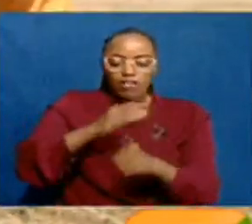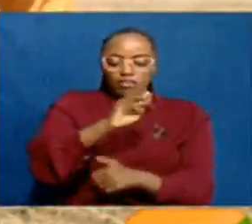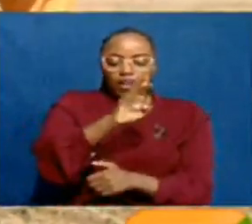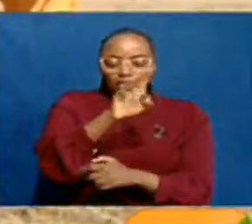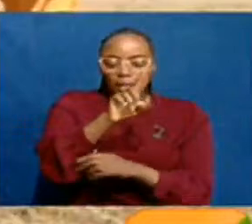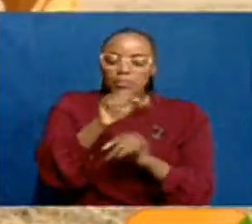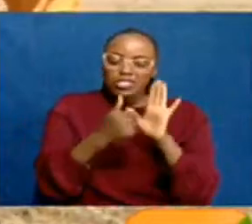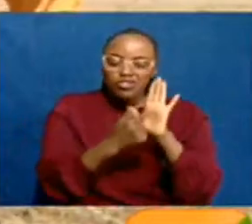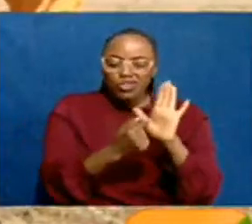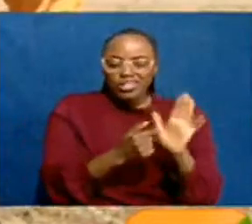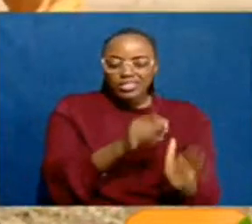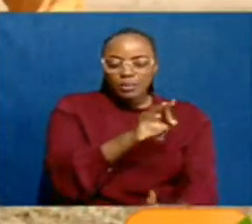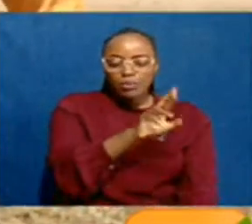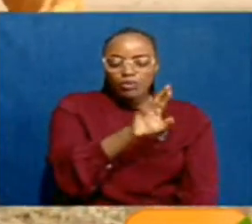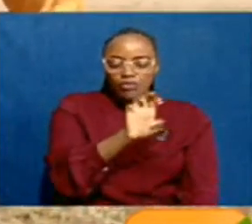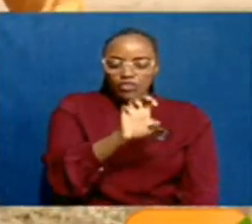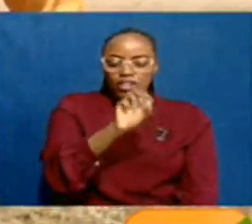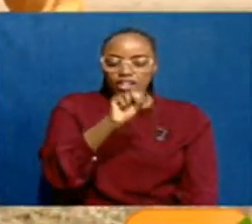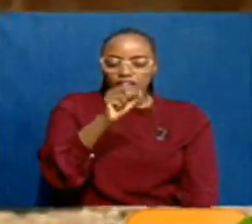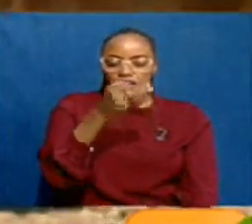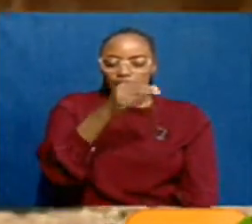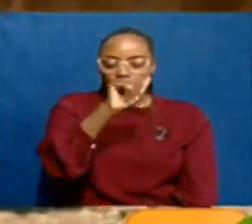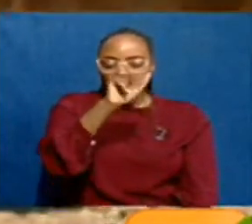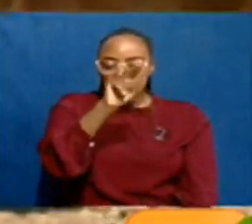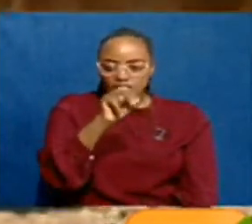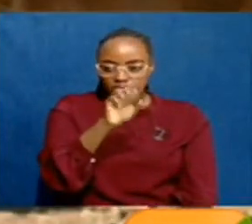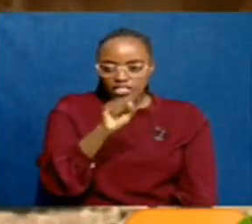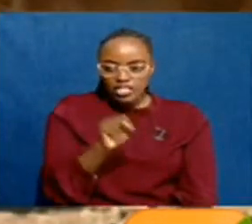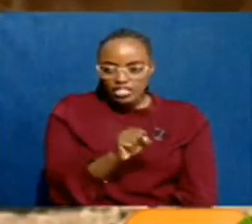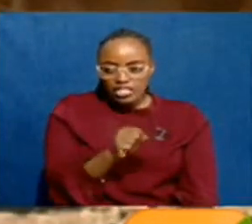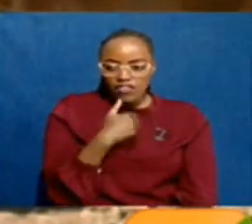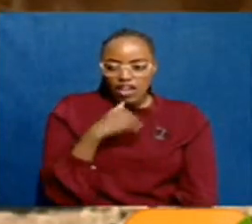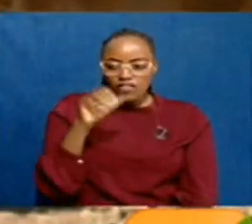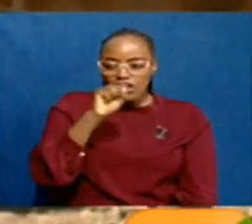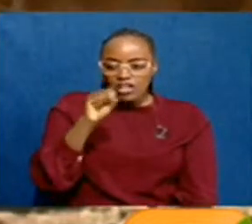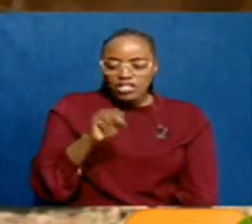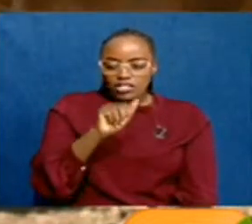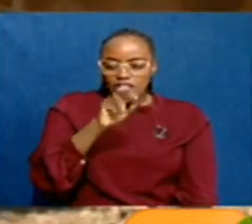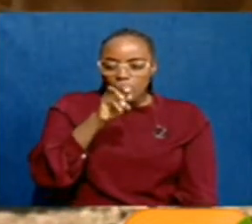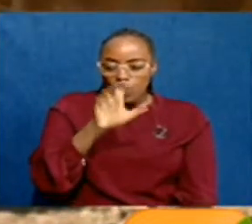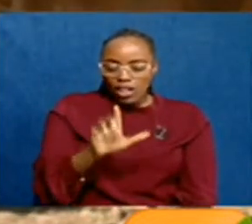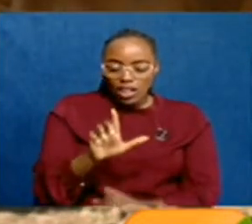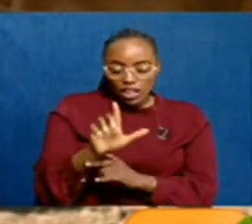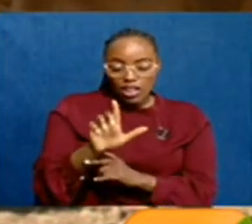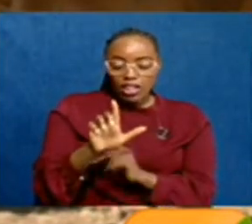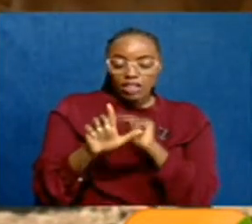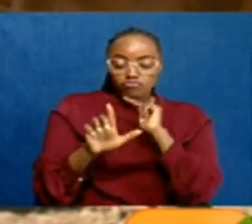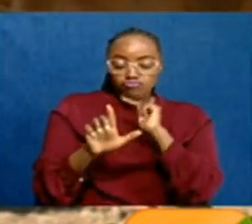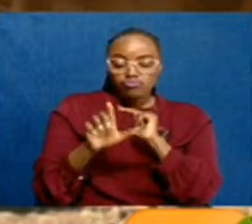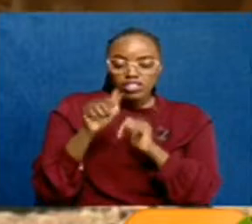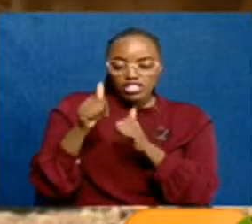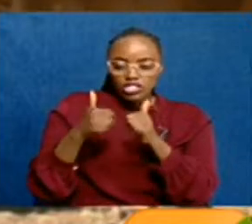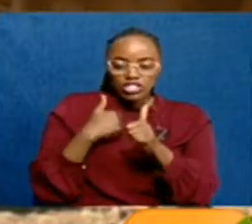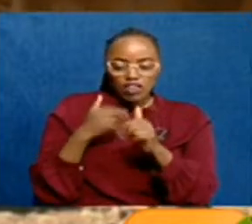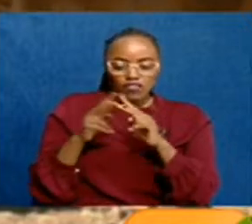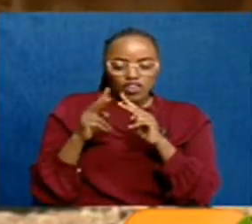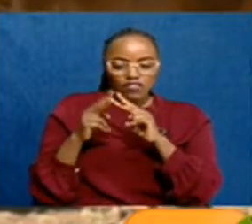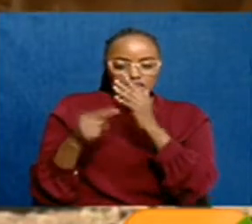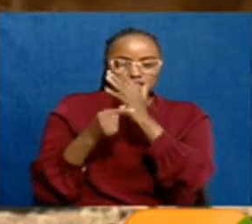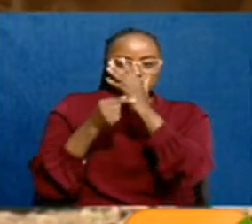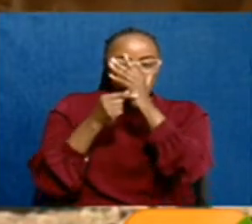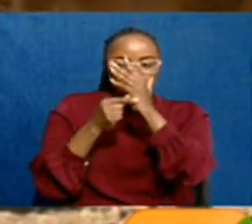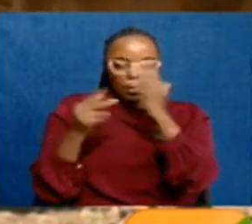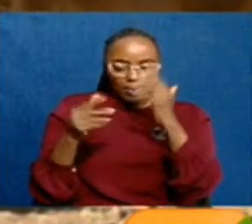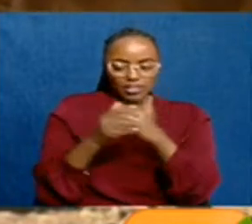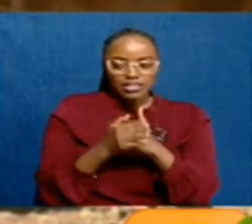as Friesians. We have the Sahiwal Friesian crosses. These are very popular